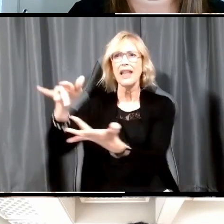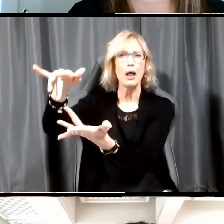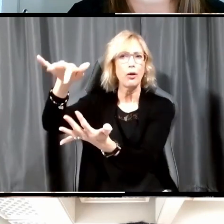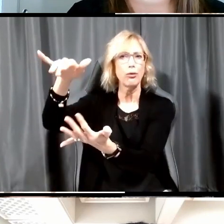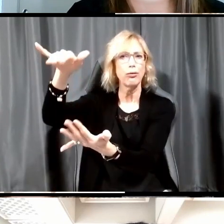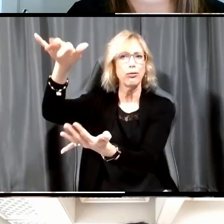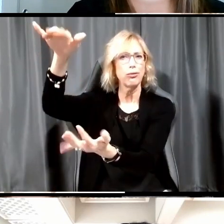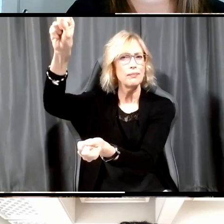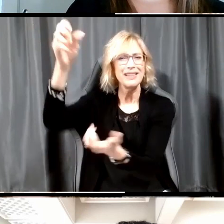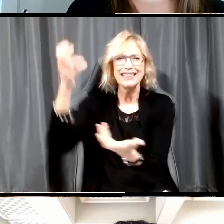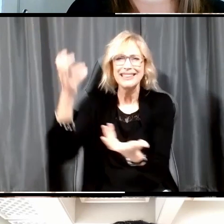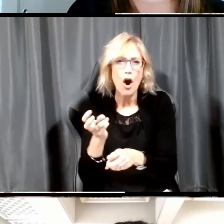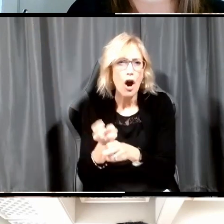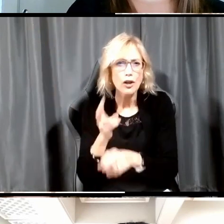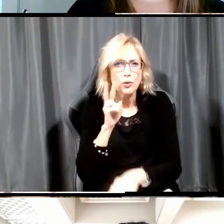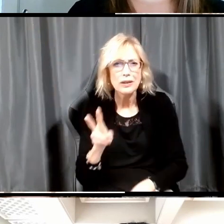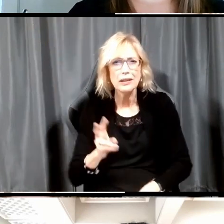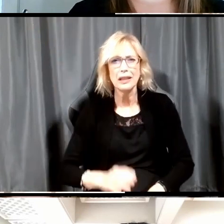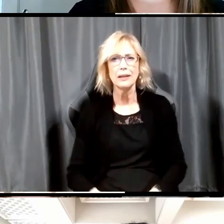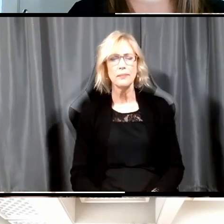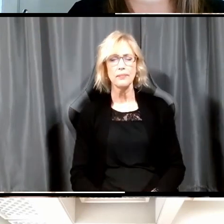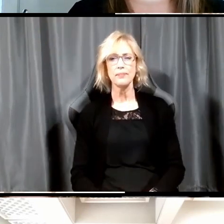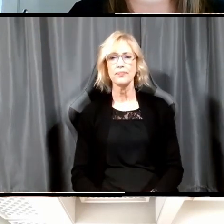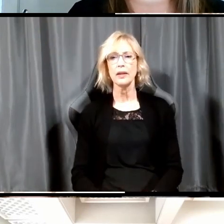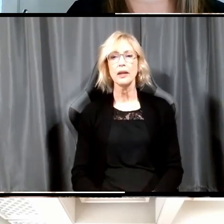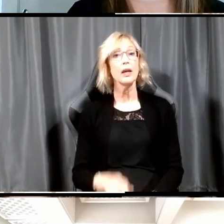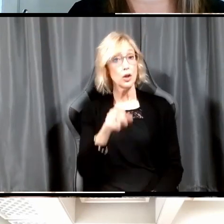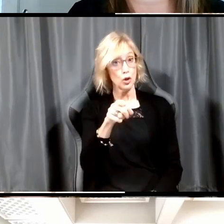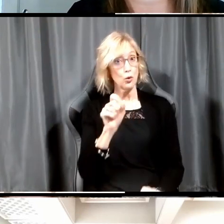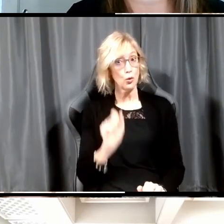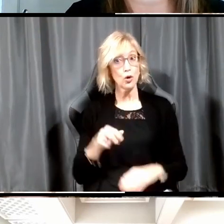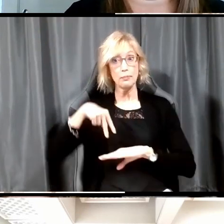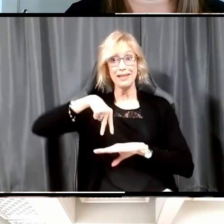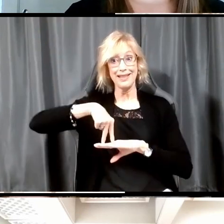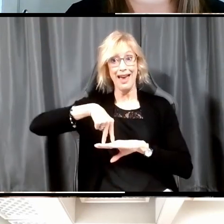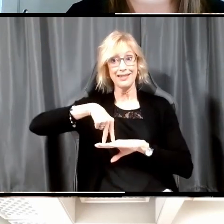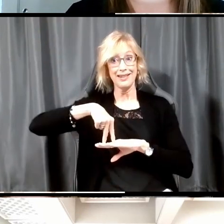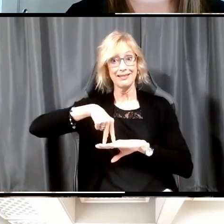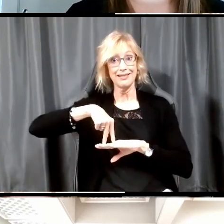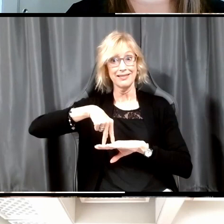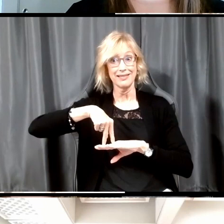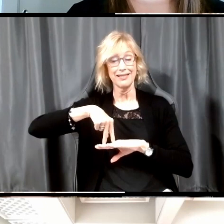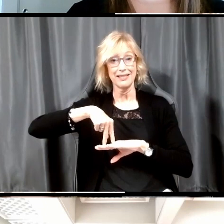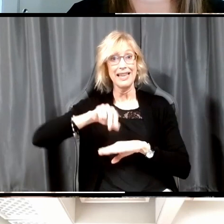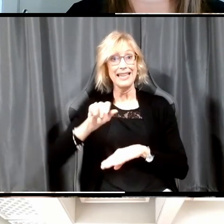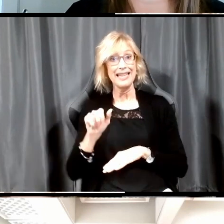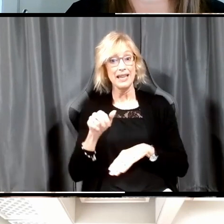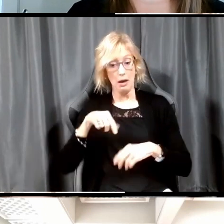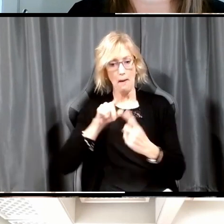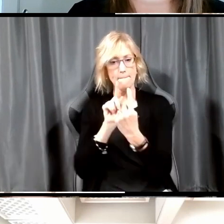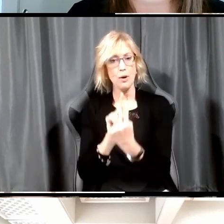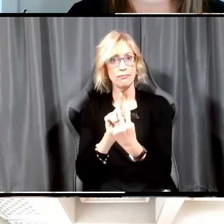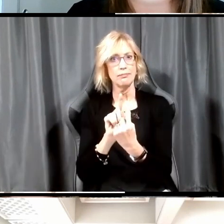disappear. Some students simply, if you could be standing at right in front of them at 10 feet, the moment